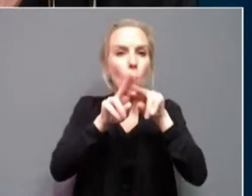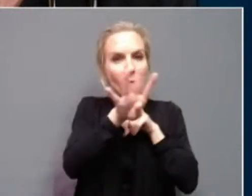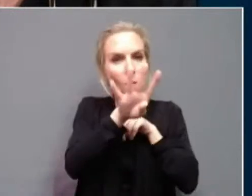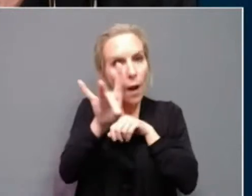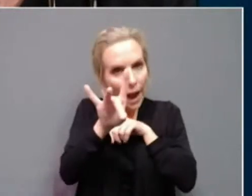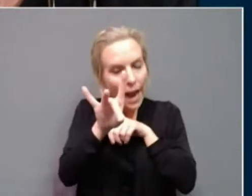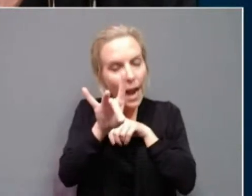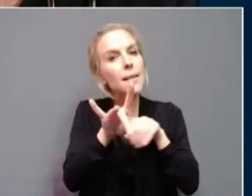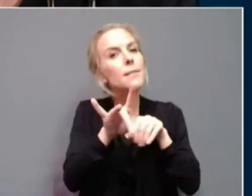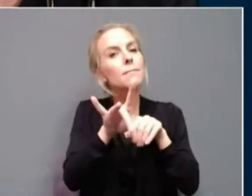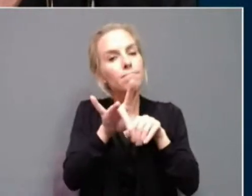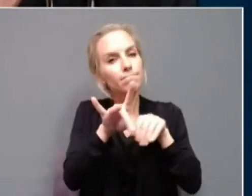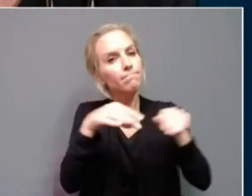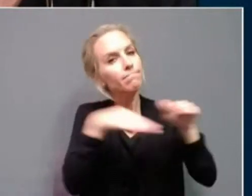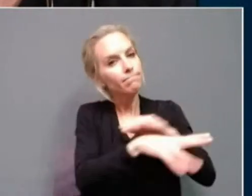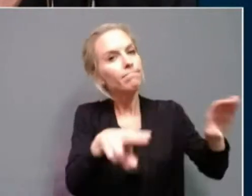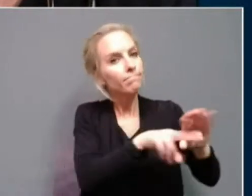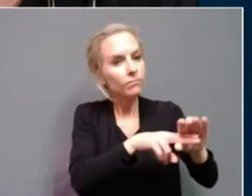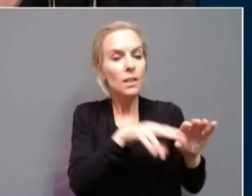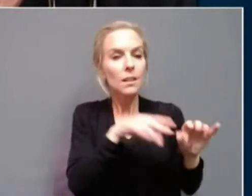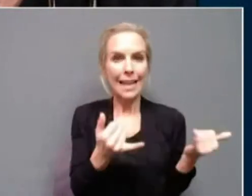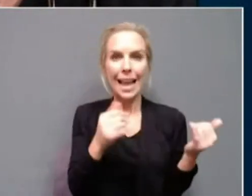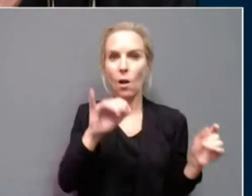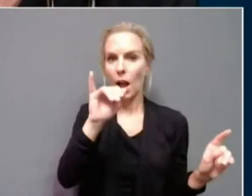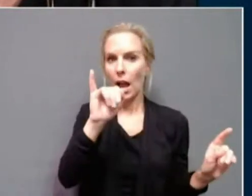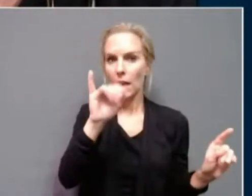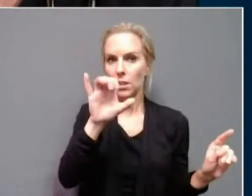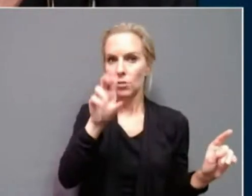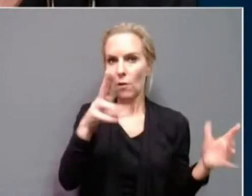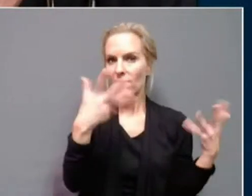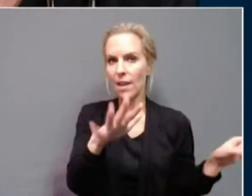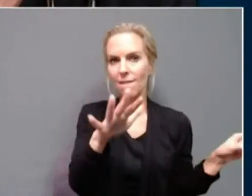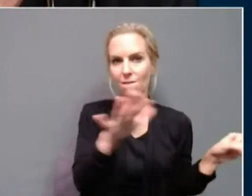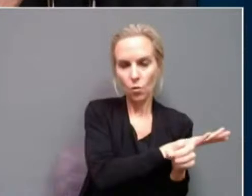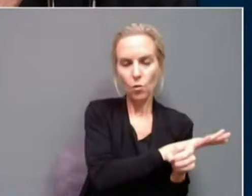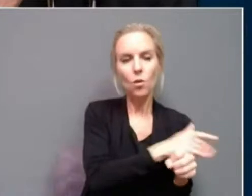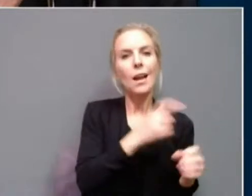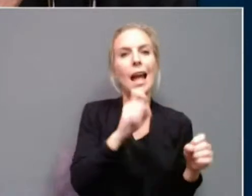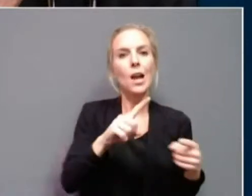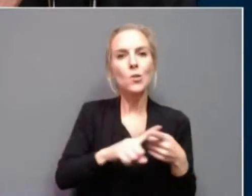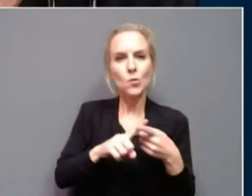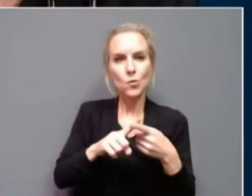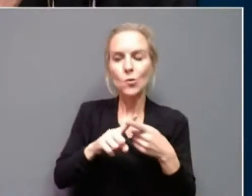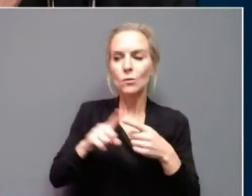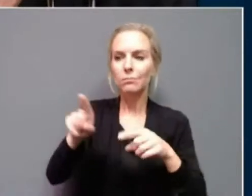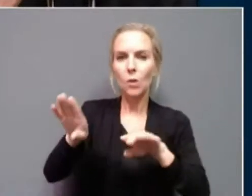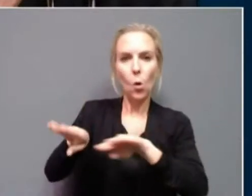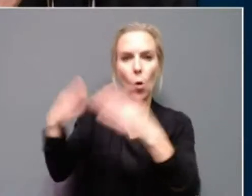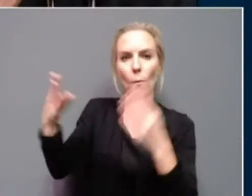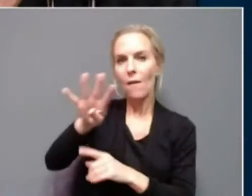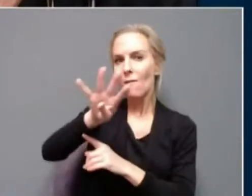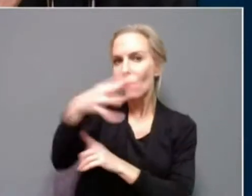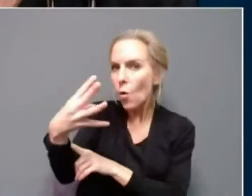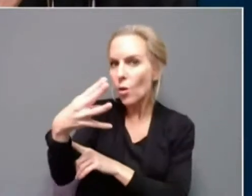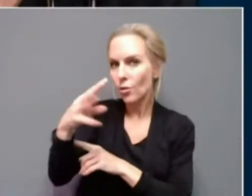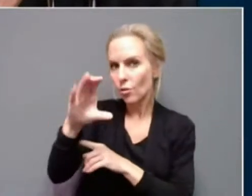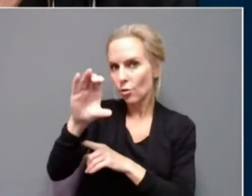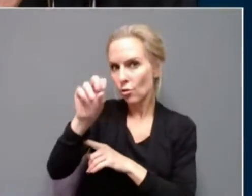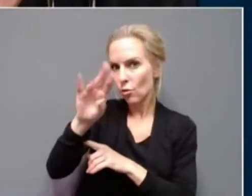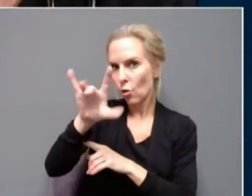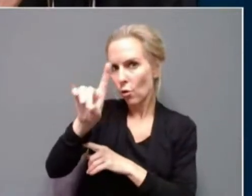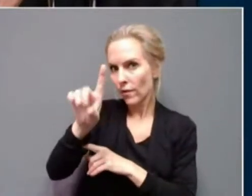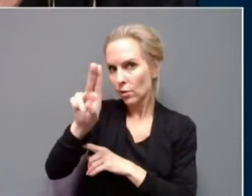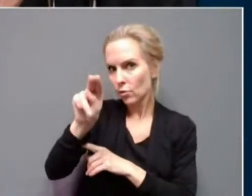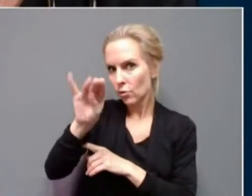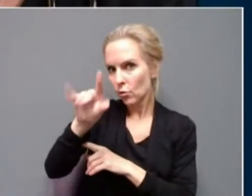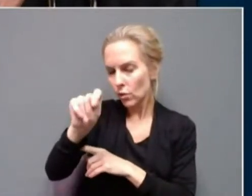COVID ICU is currently full, and we've opened a 4th COVID unit. One of the things that we've noticed is, whereas before, when I